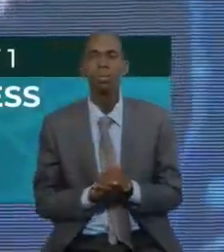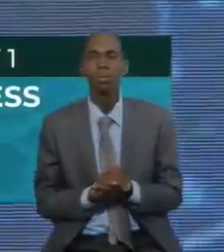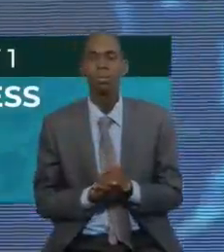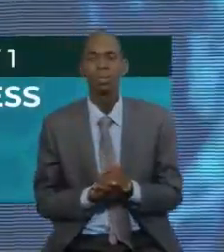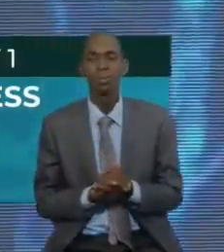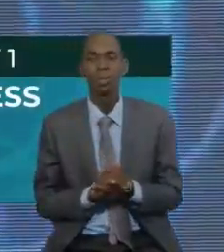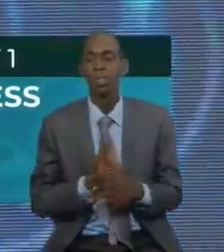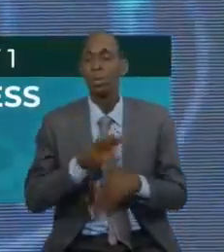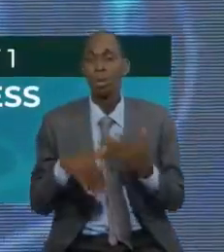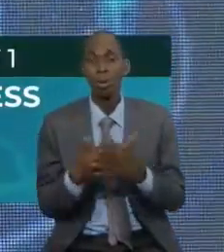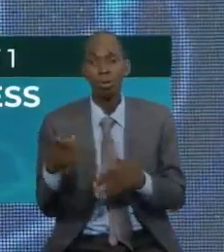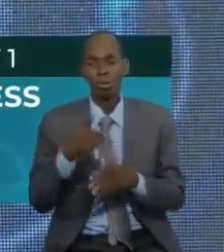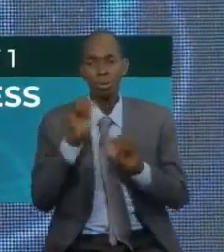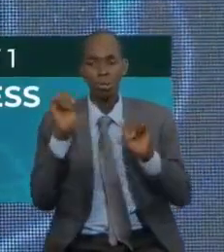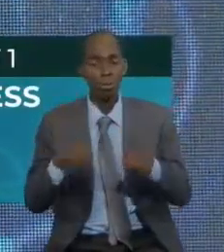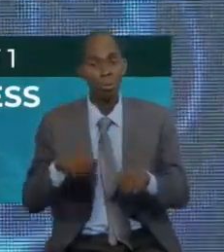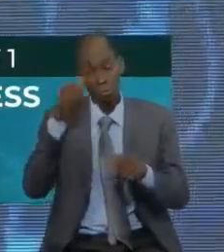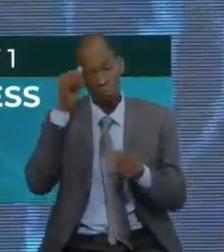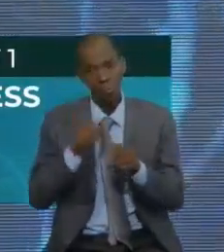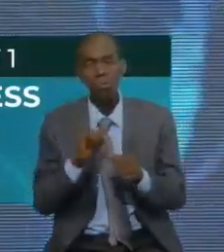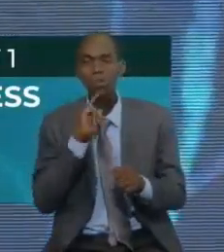All they can remember is themselves.